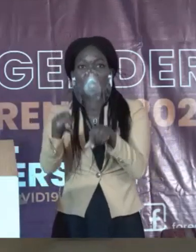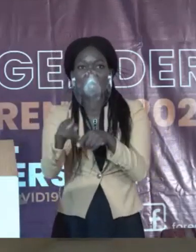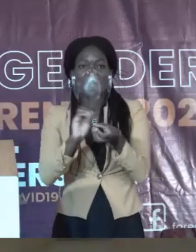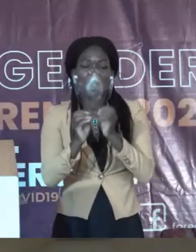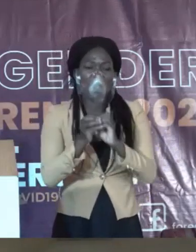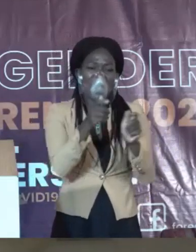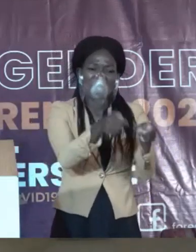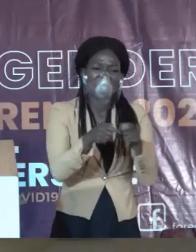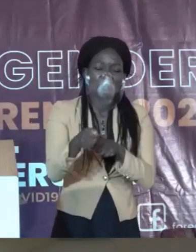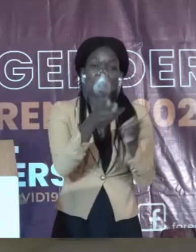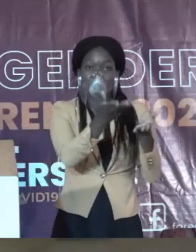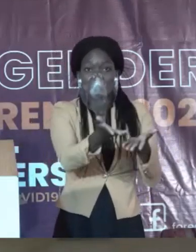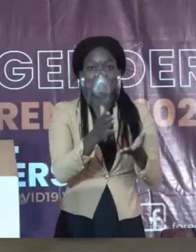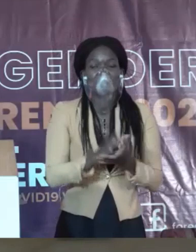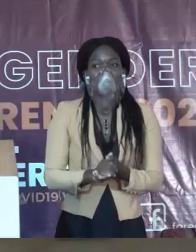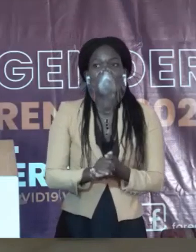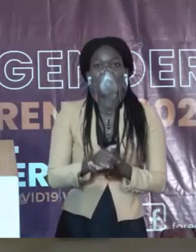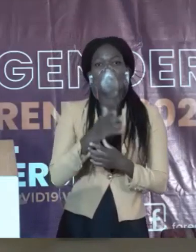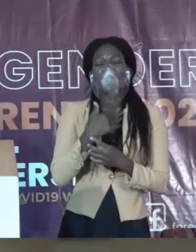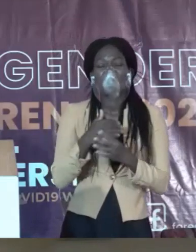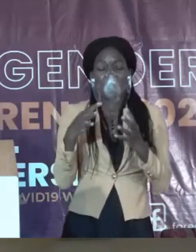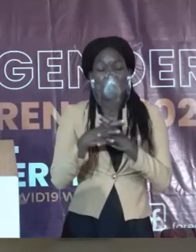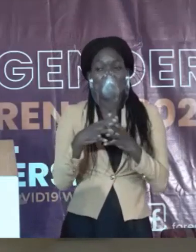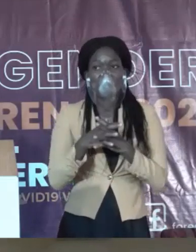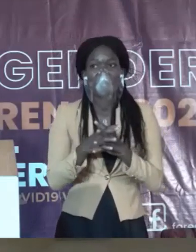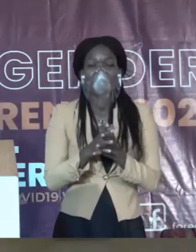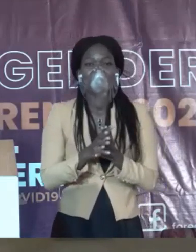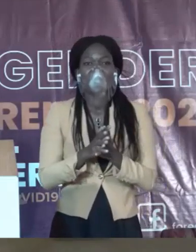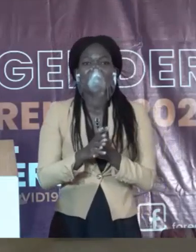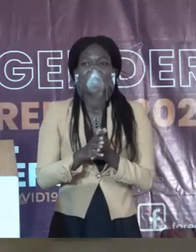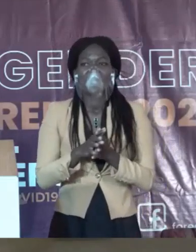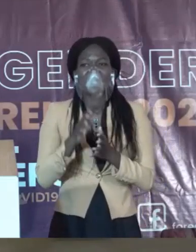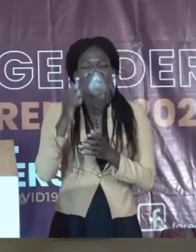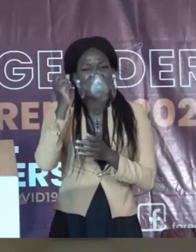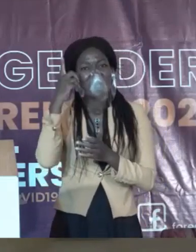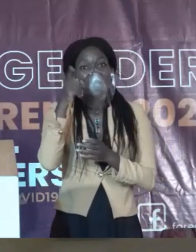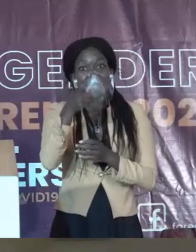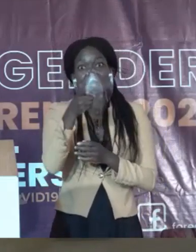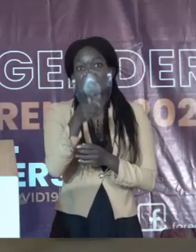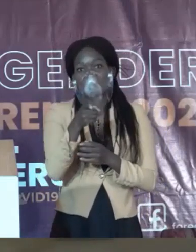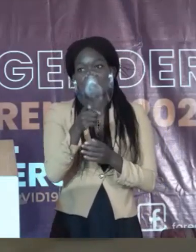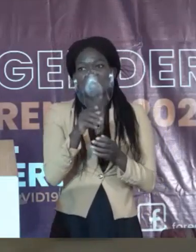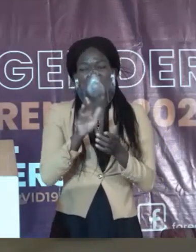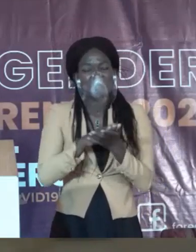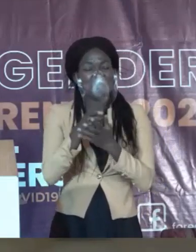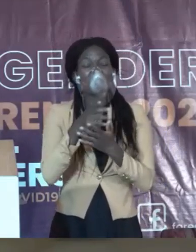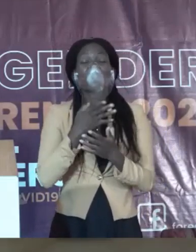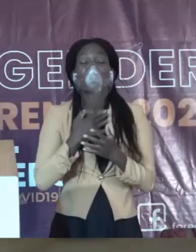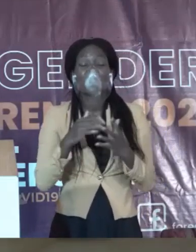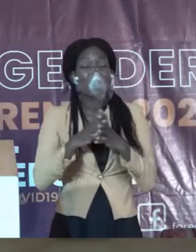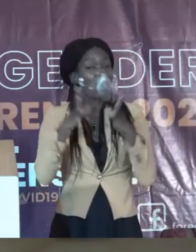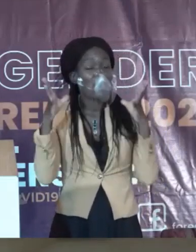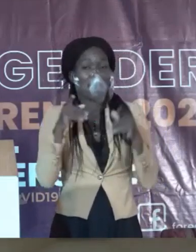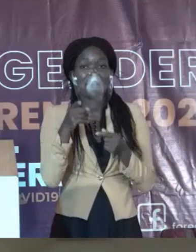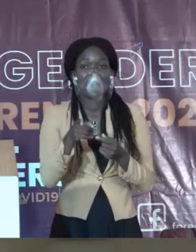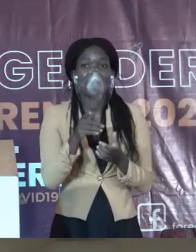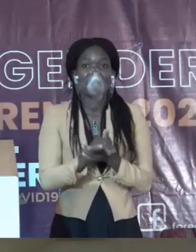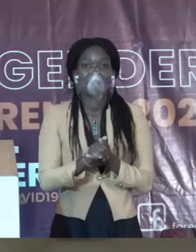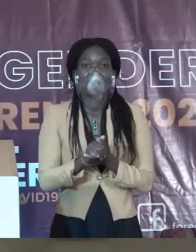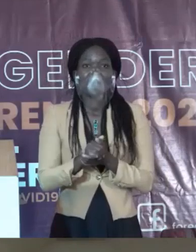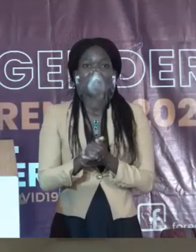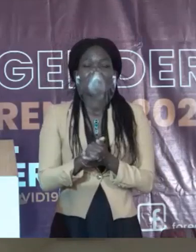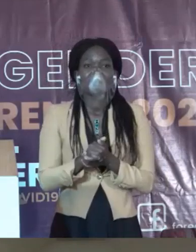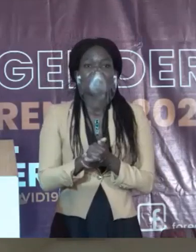that is the first that we need it's critical, and so having the feminist economists is so critical, is the role